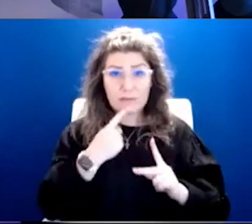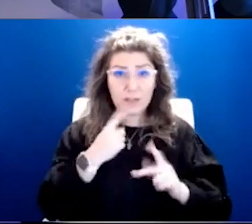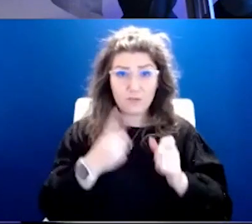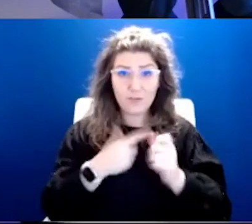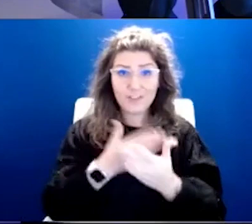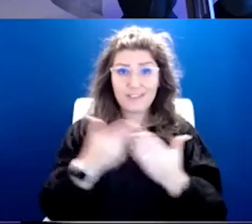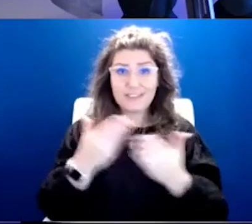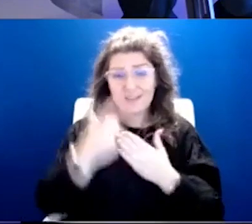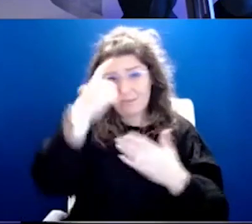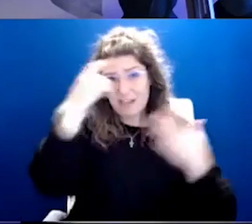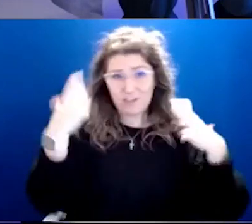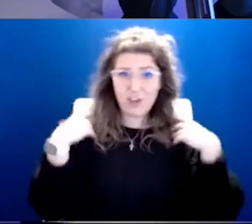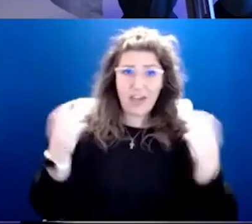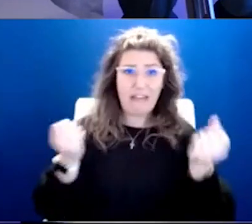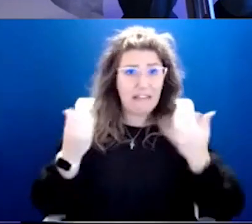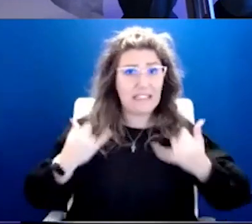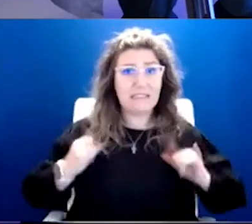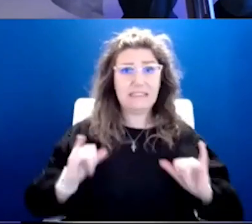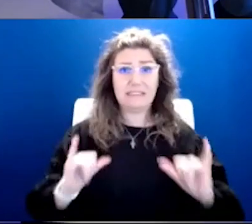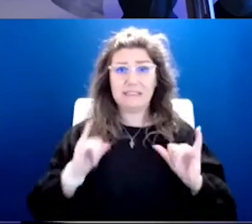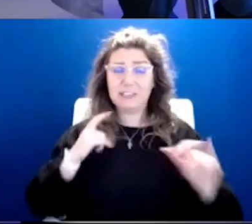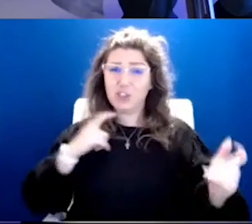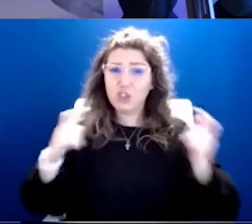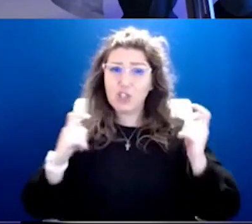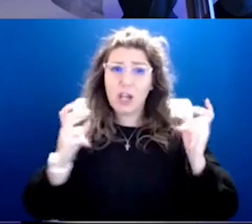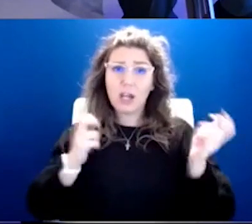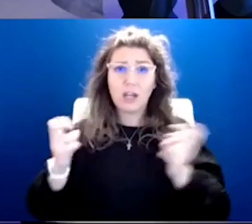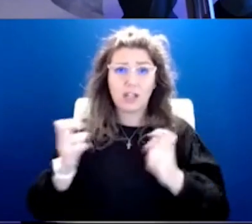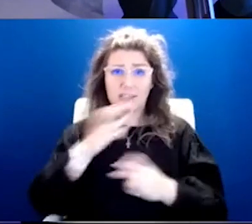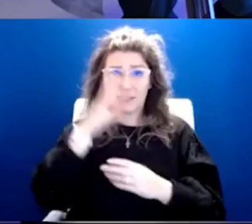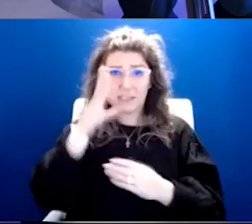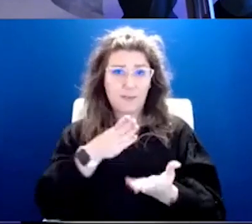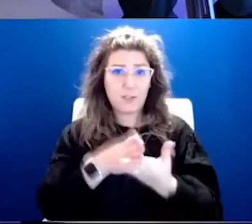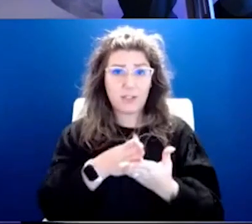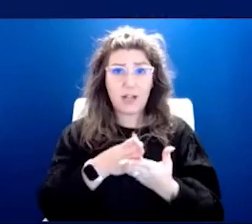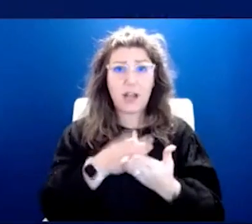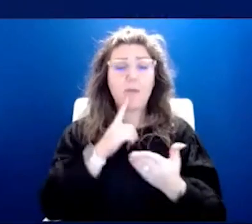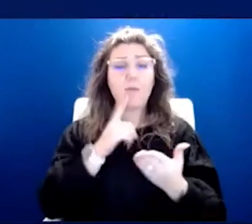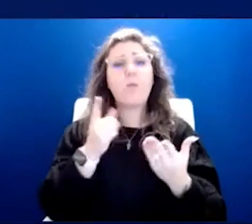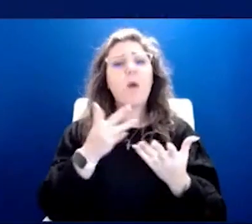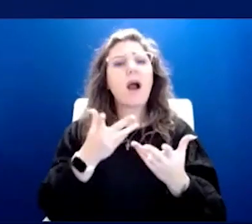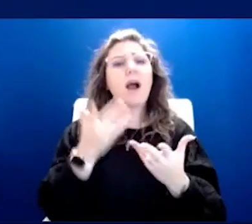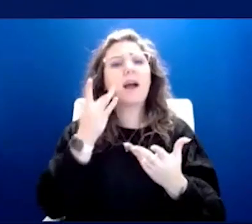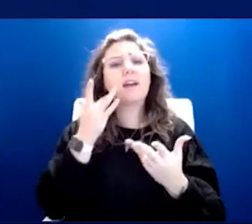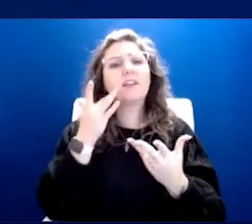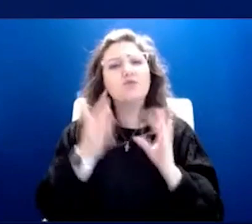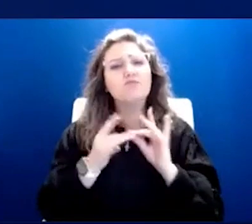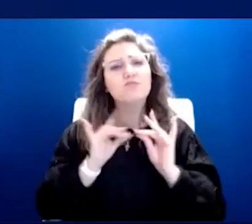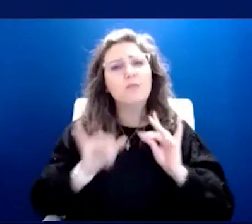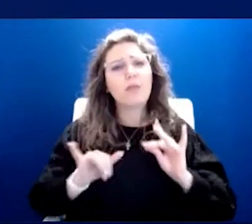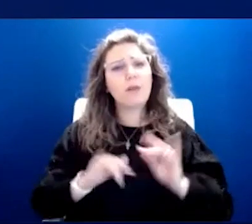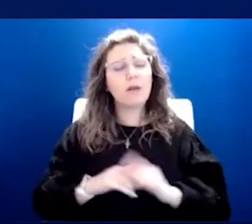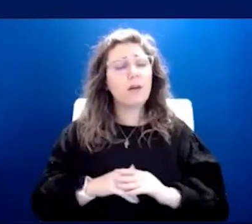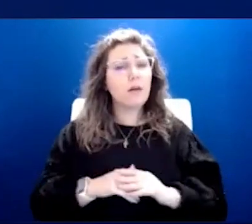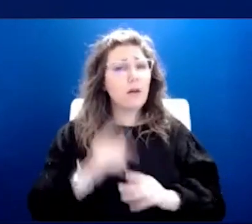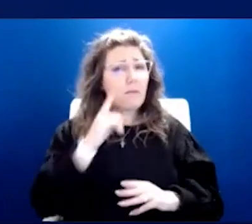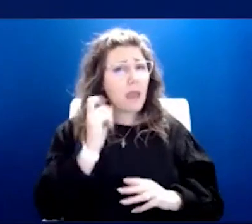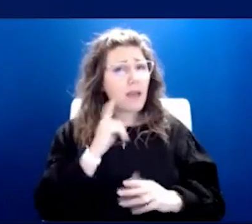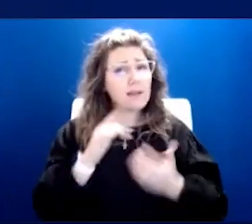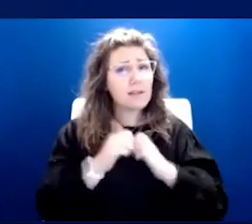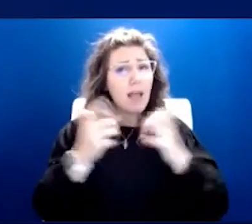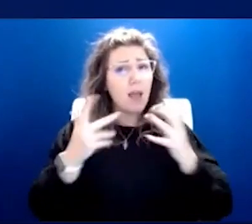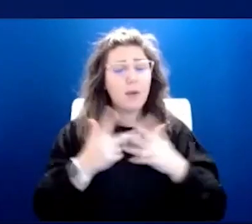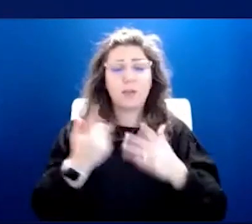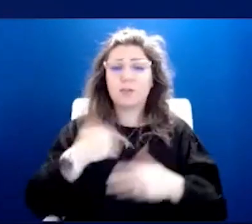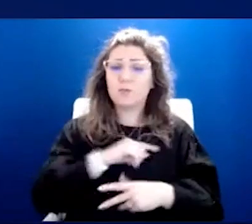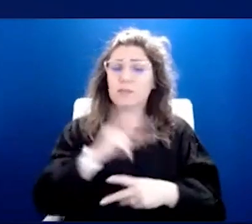health is still a big issue. You said that's really never gone away. What made you bring that up? I think just how much we've seen it